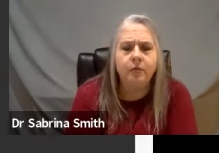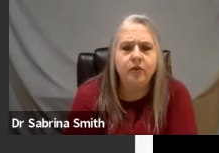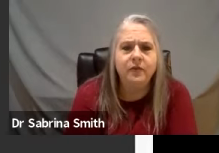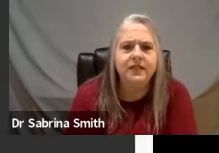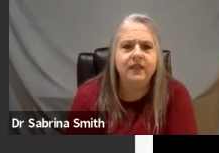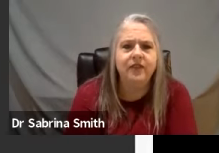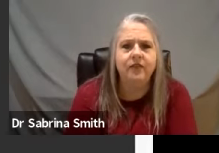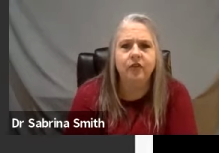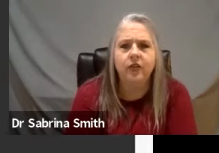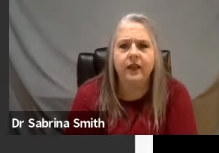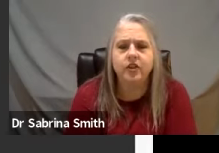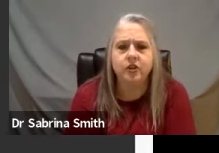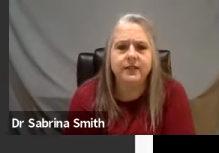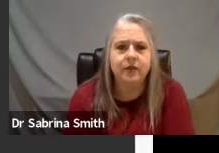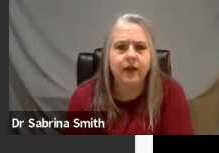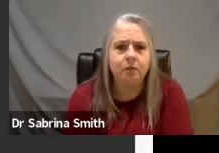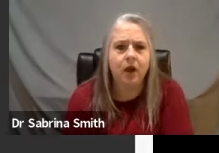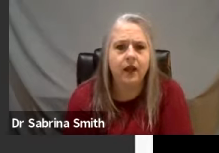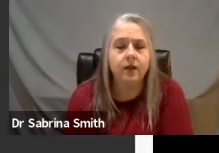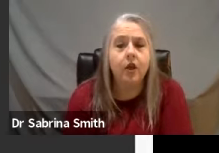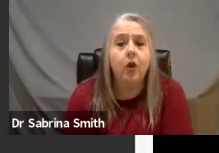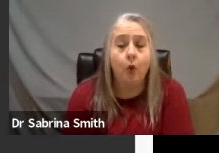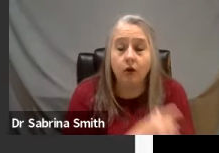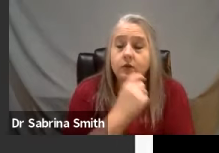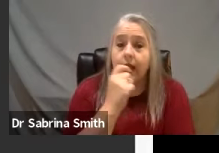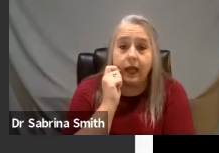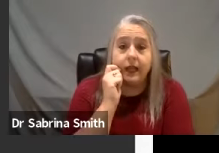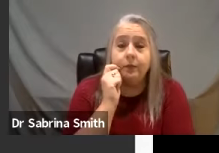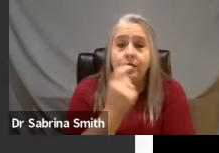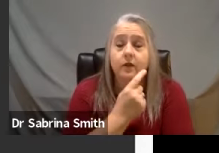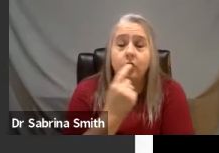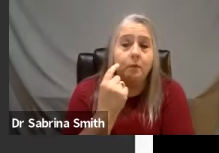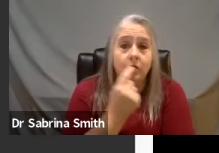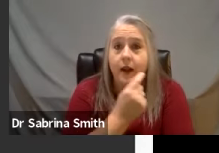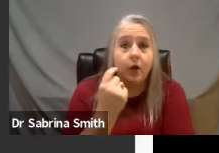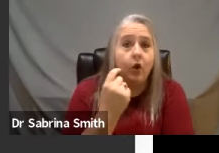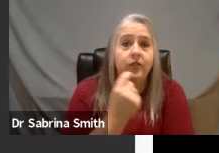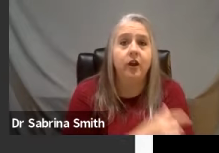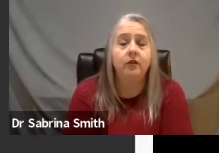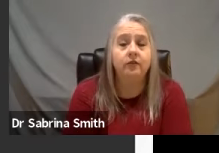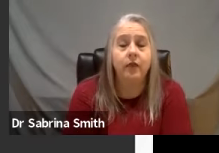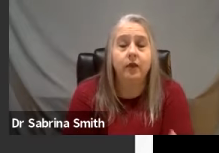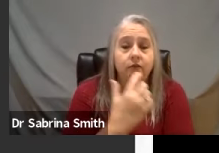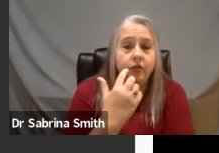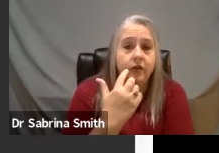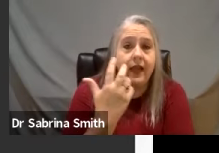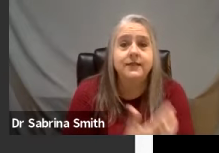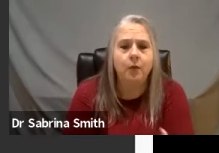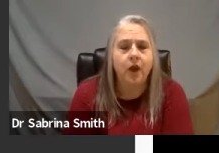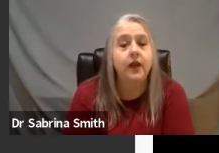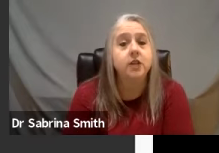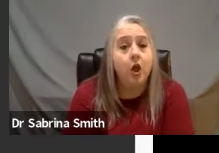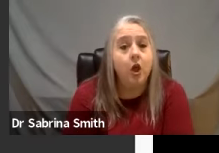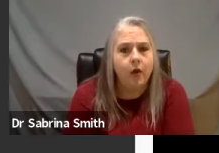mouth movements even for like that transliterating product. Or I got to keep the grammar on there for the